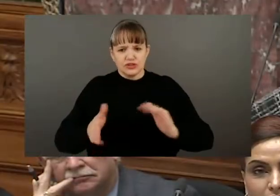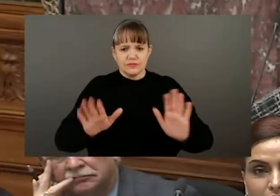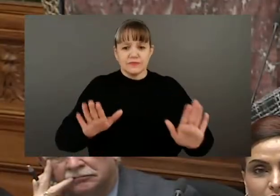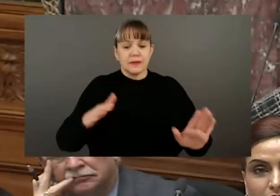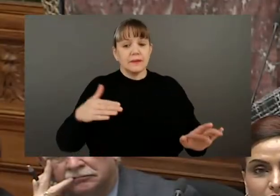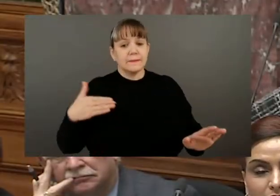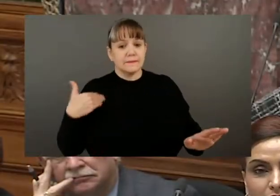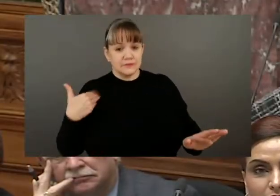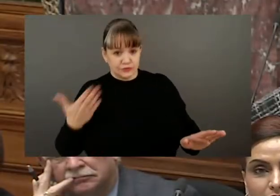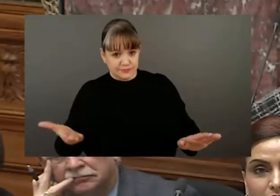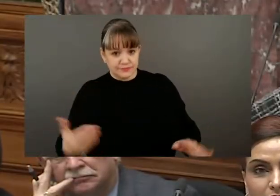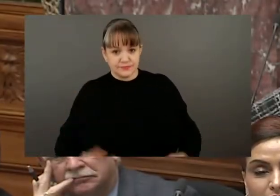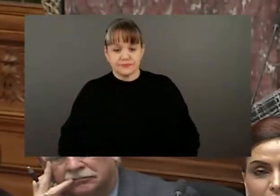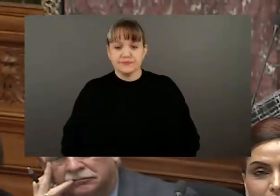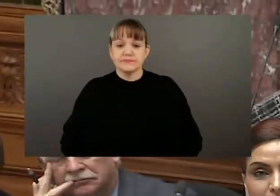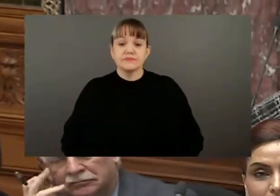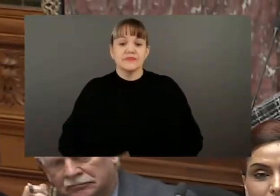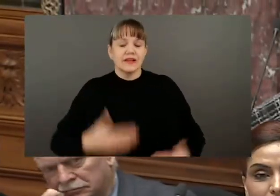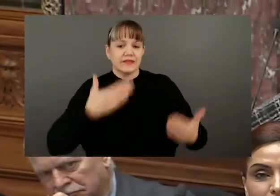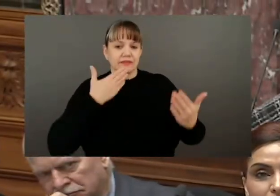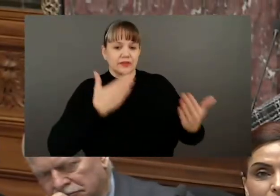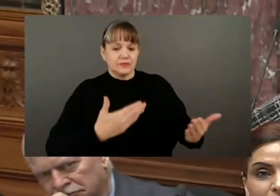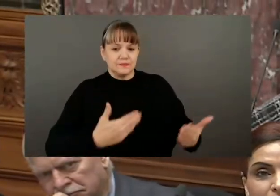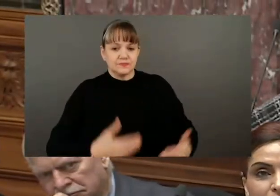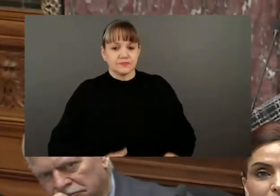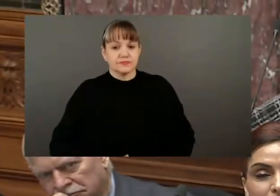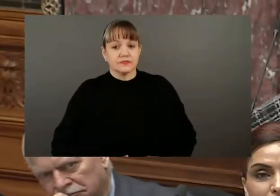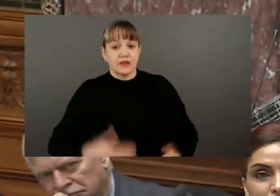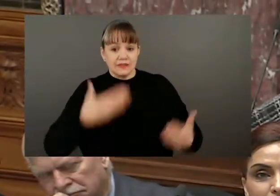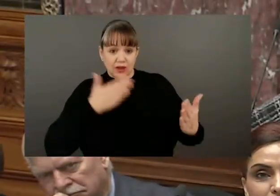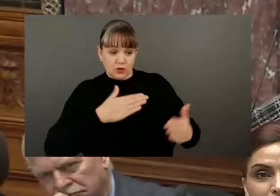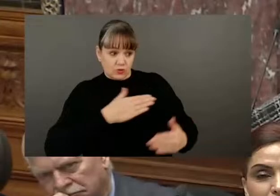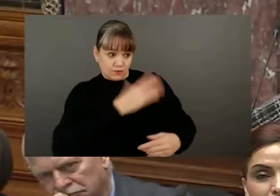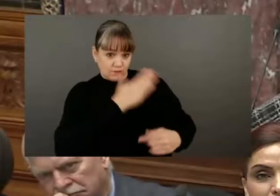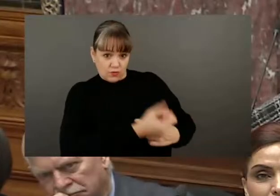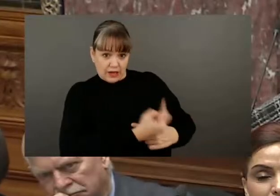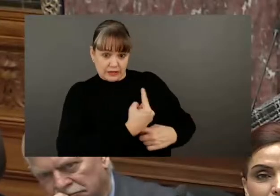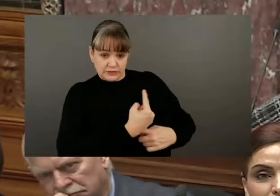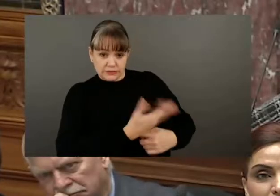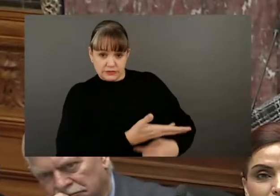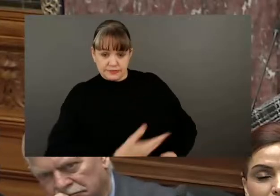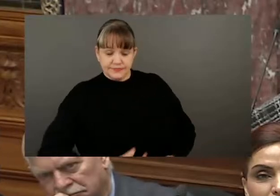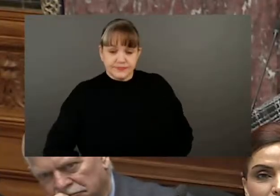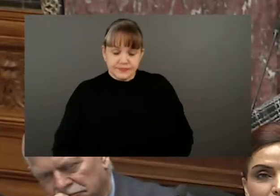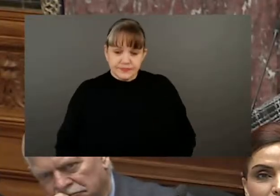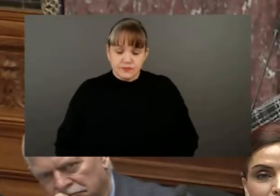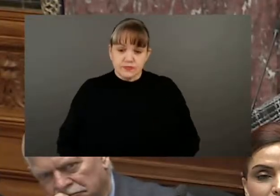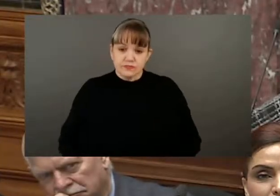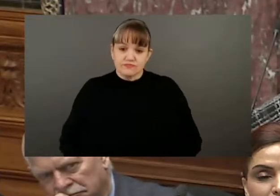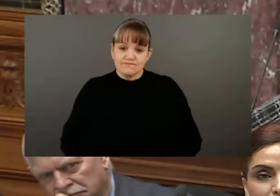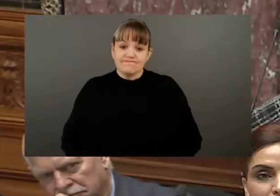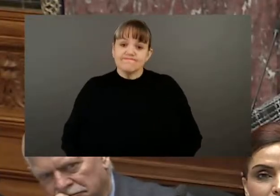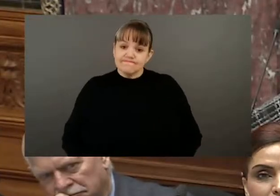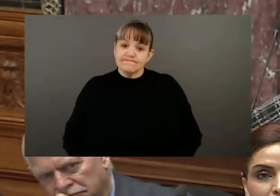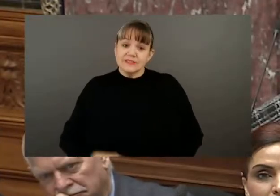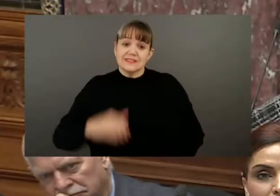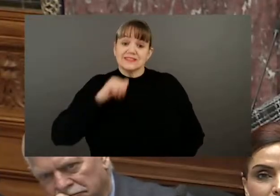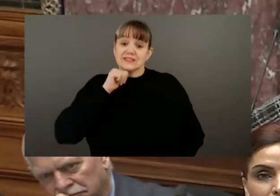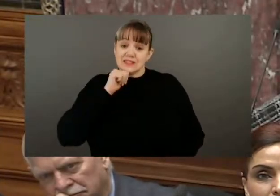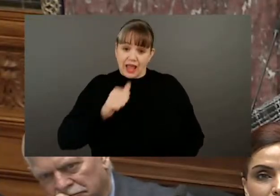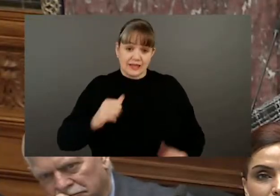Mr. Speaker, and thanks to the member opposite for the question. It is completely unacceptable what's happened in this building,